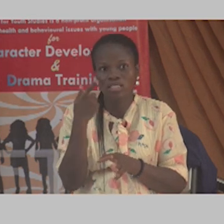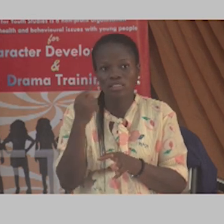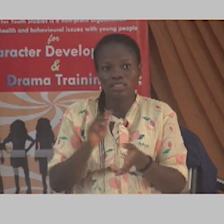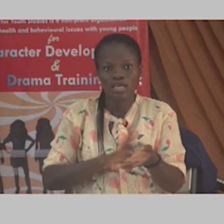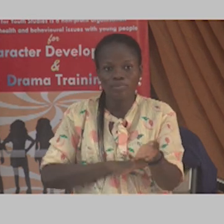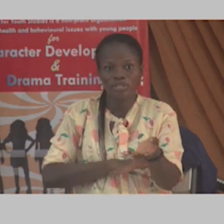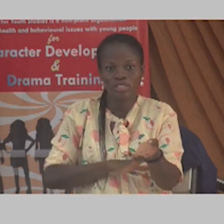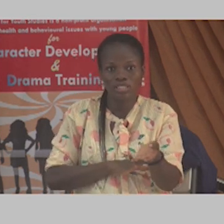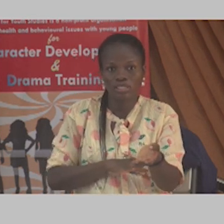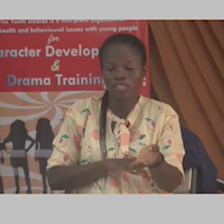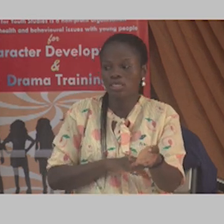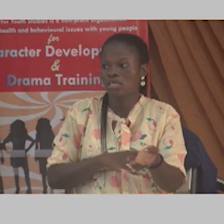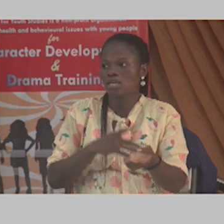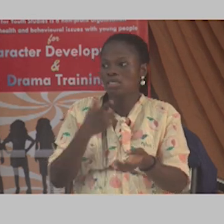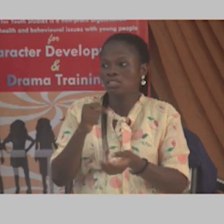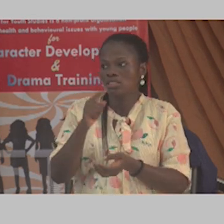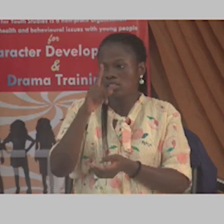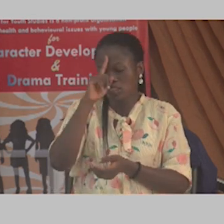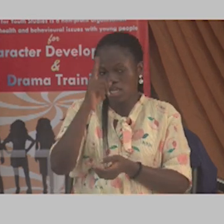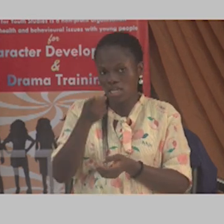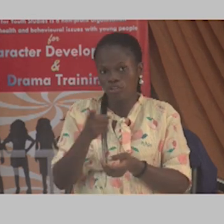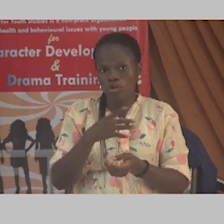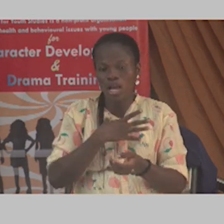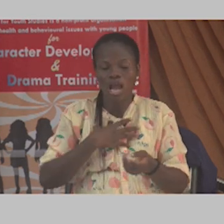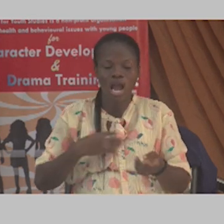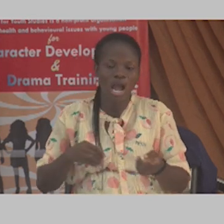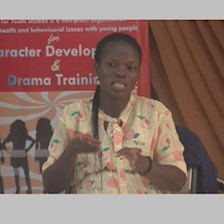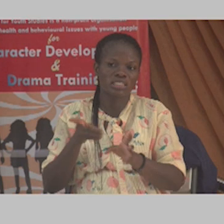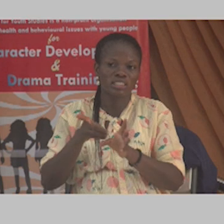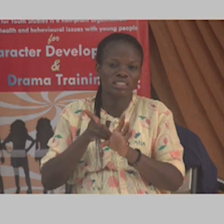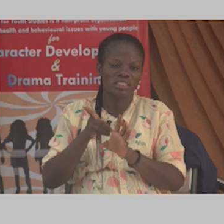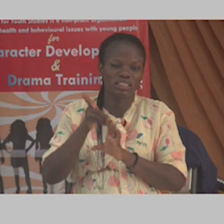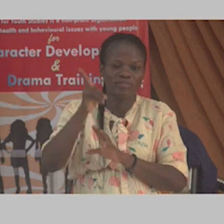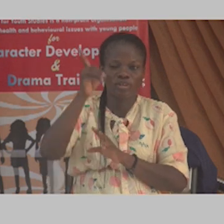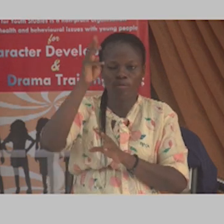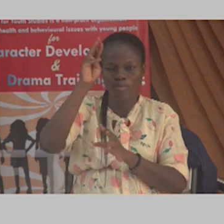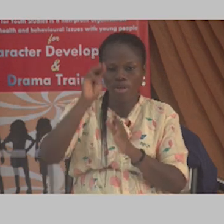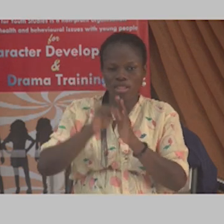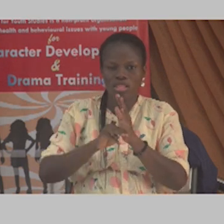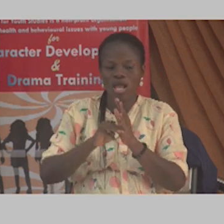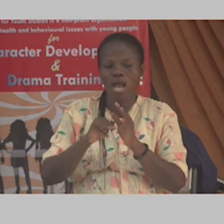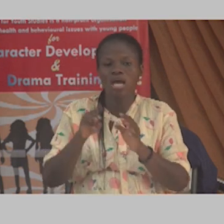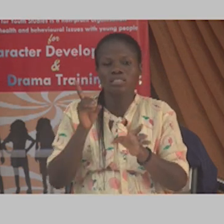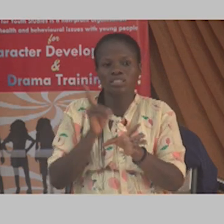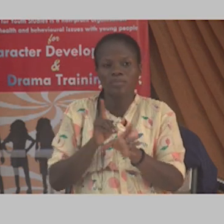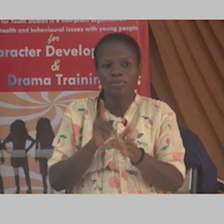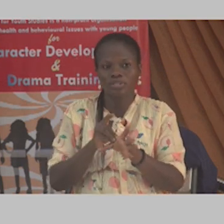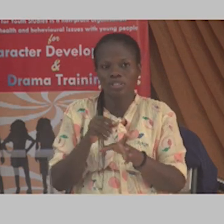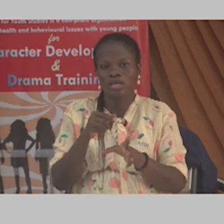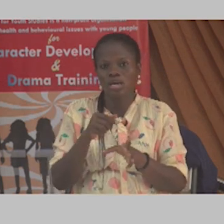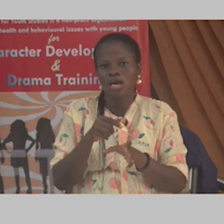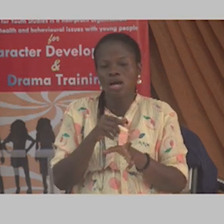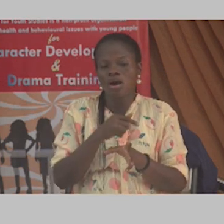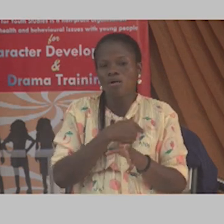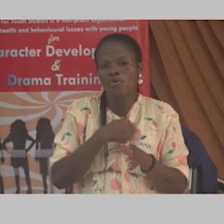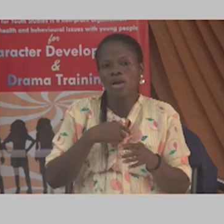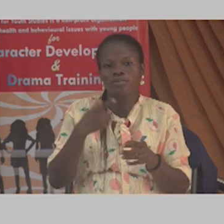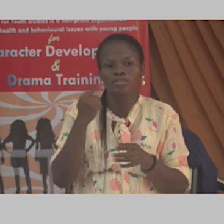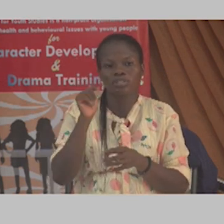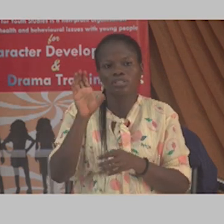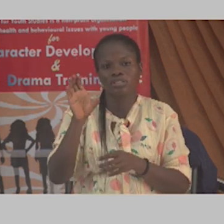albinism, we have intellectual and developmental disability, where we have autism,